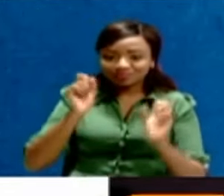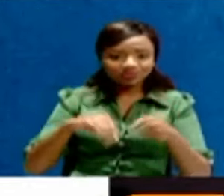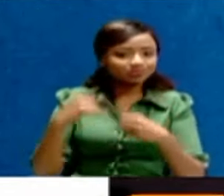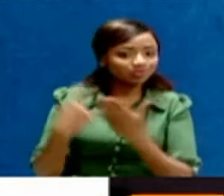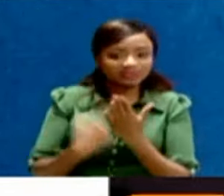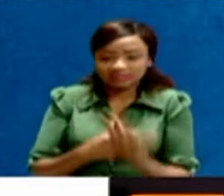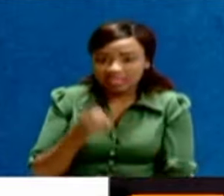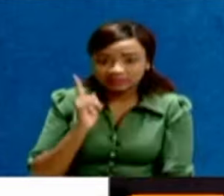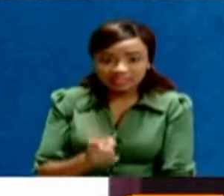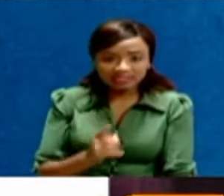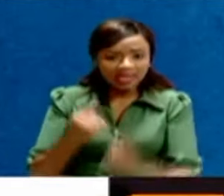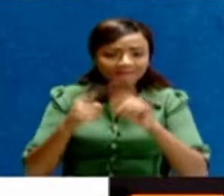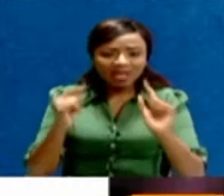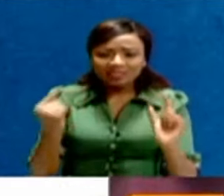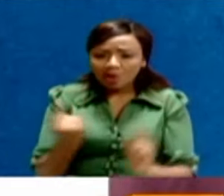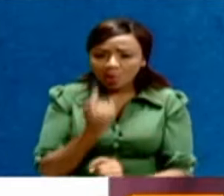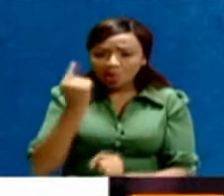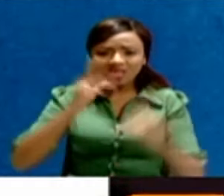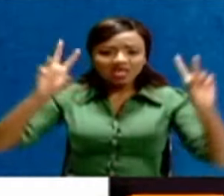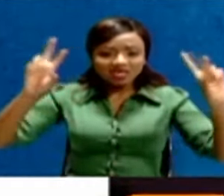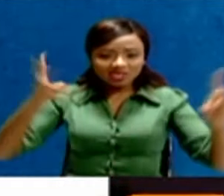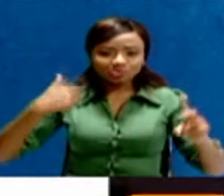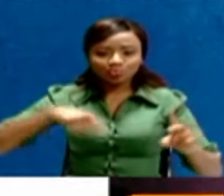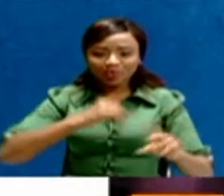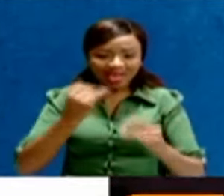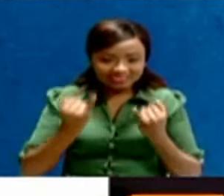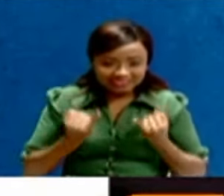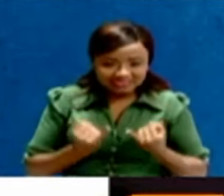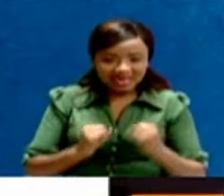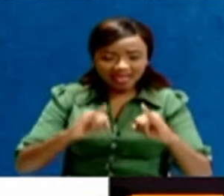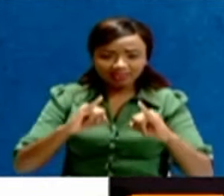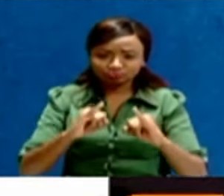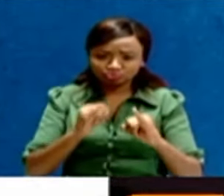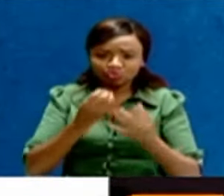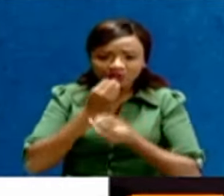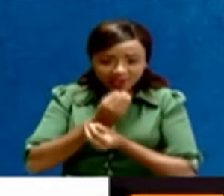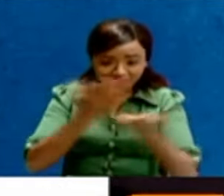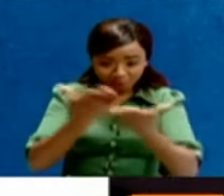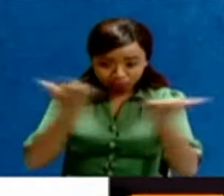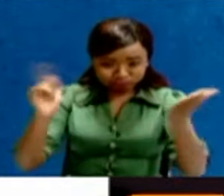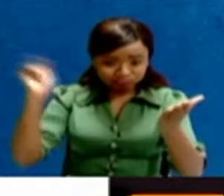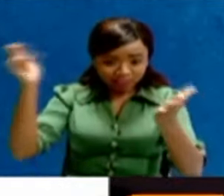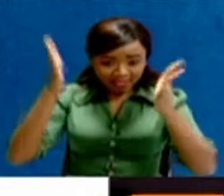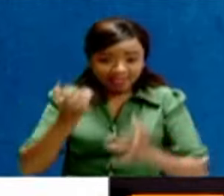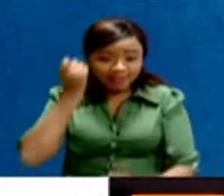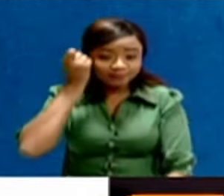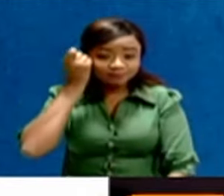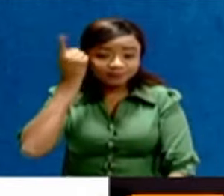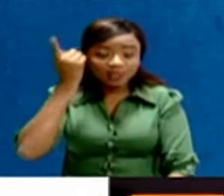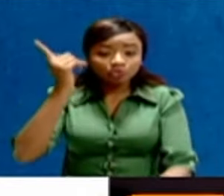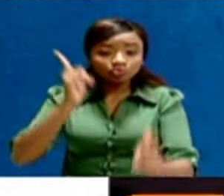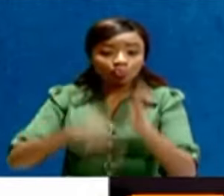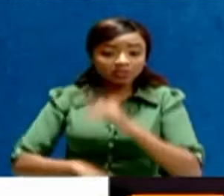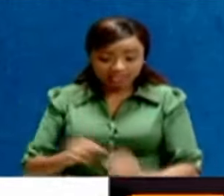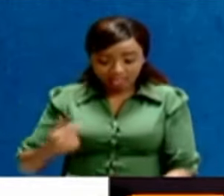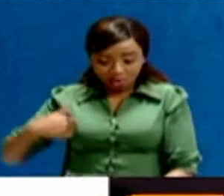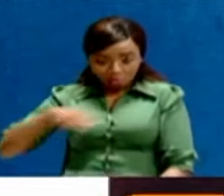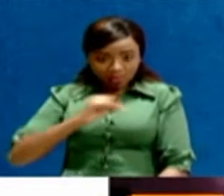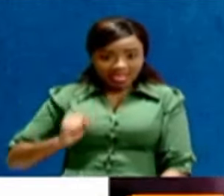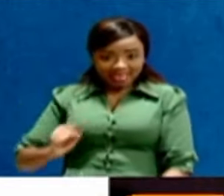that. The only issue that we are trying to drive to the Kenyans for them to understand is that as the Senate,